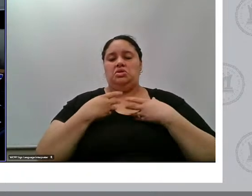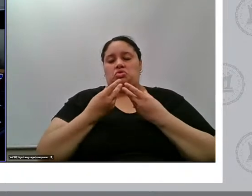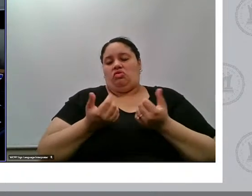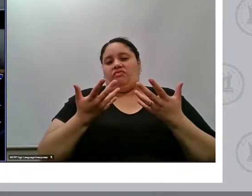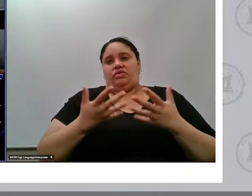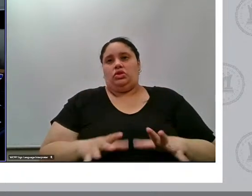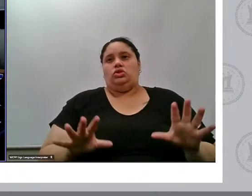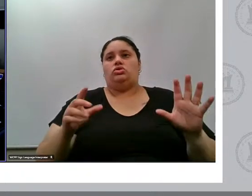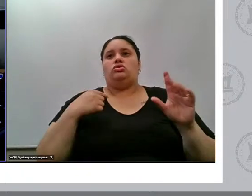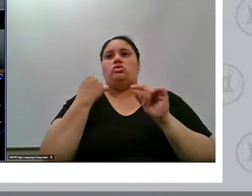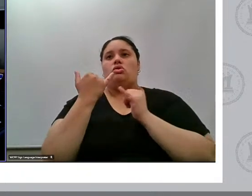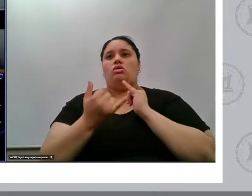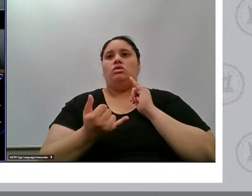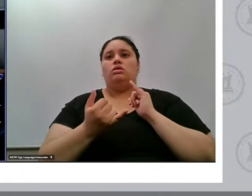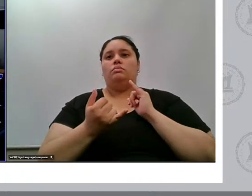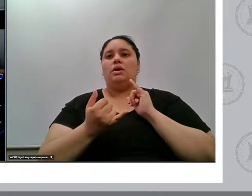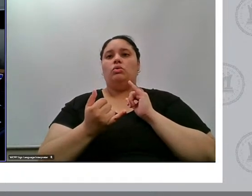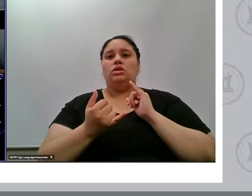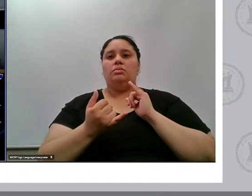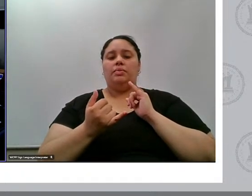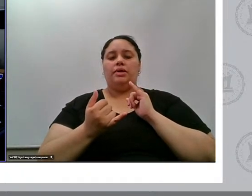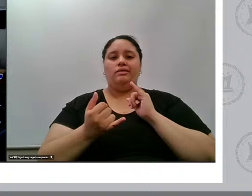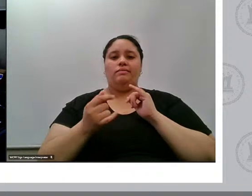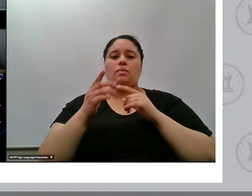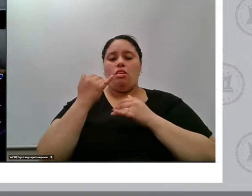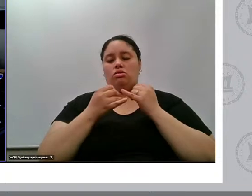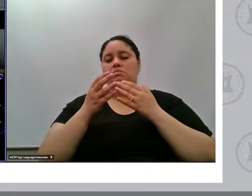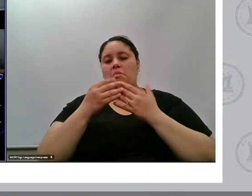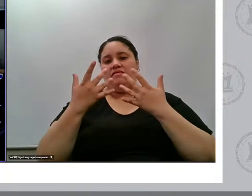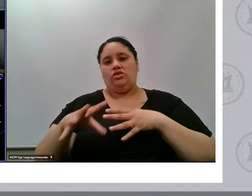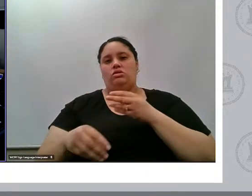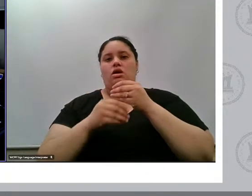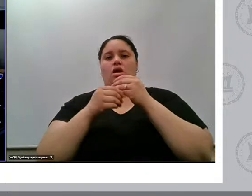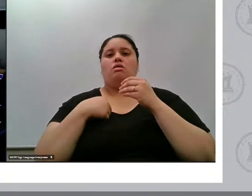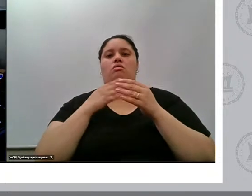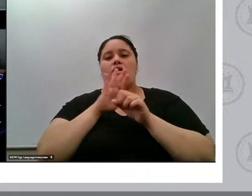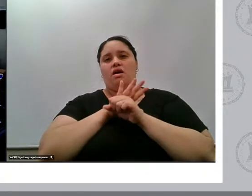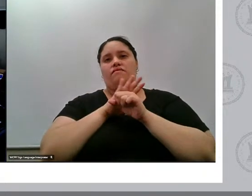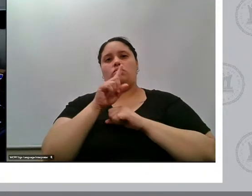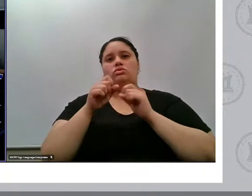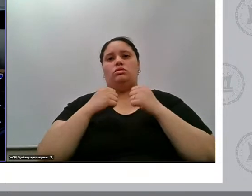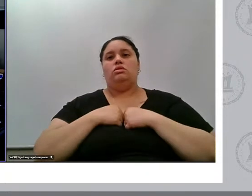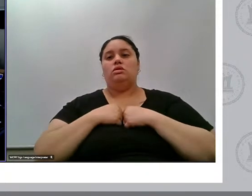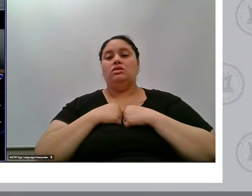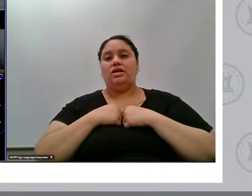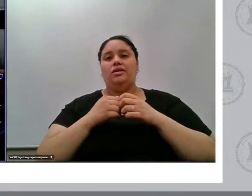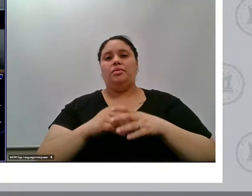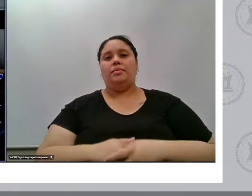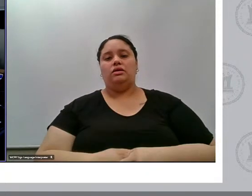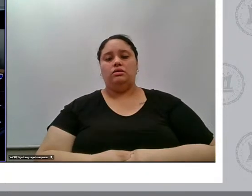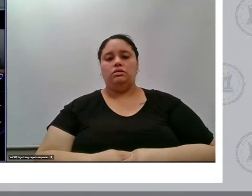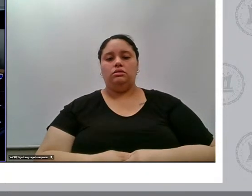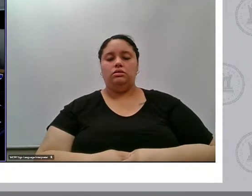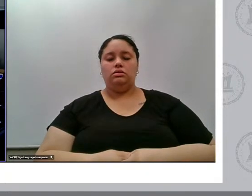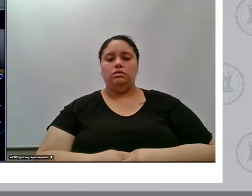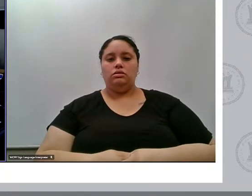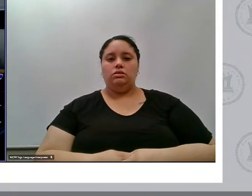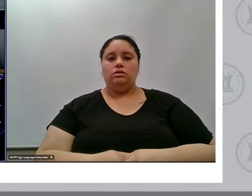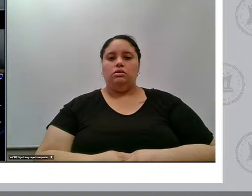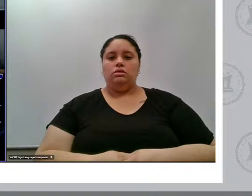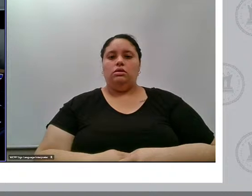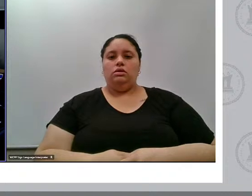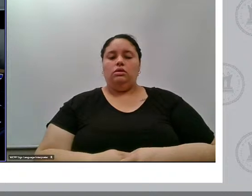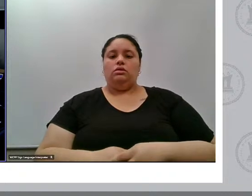the last member has actually responded to my question. Thank you. Thank you. So